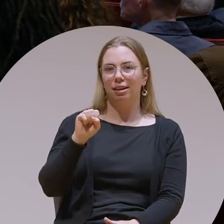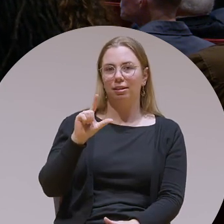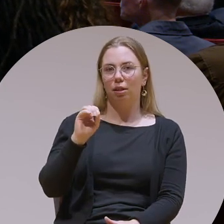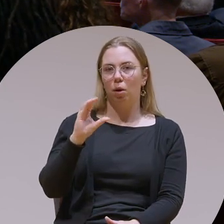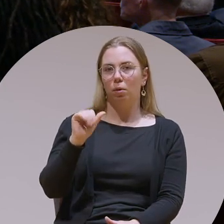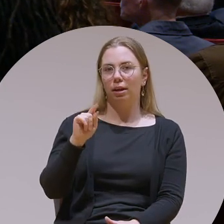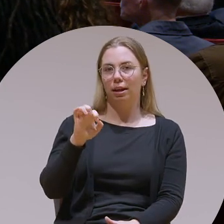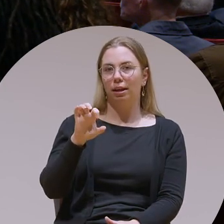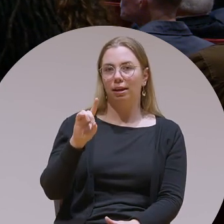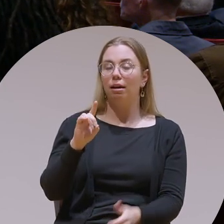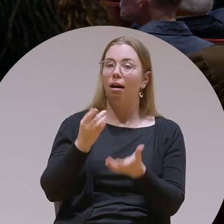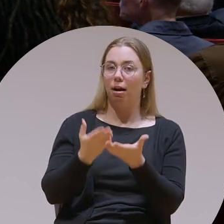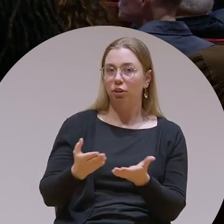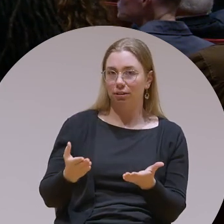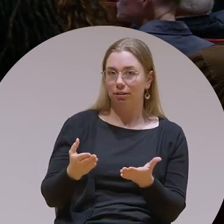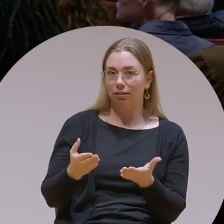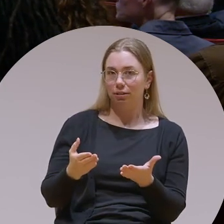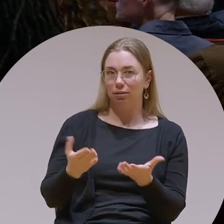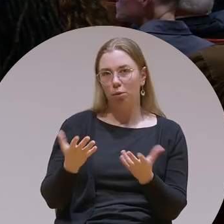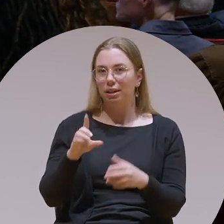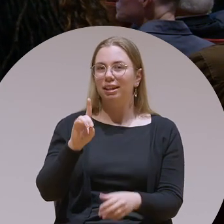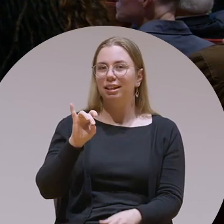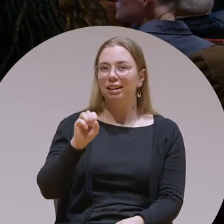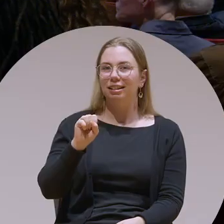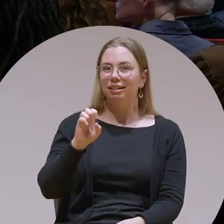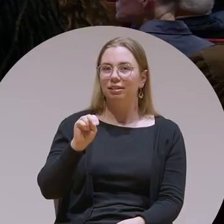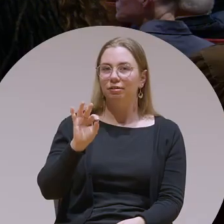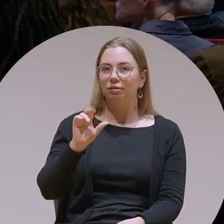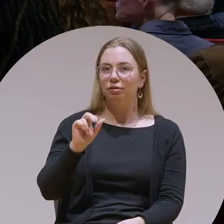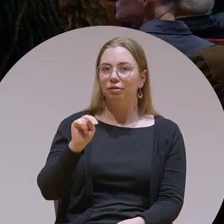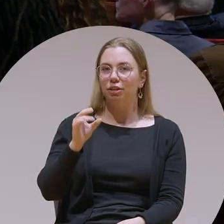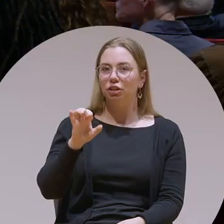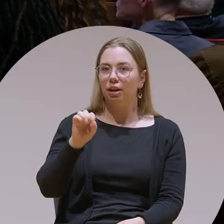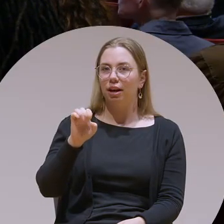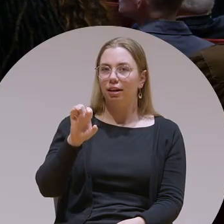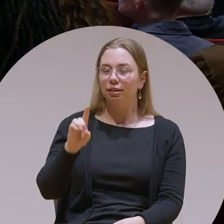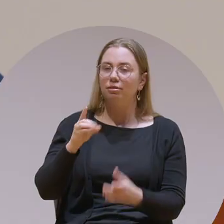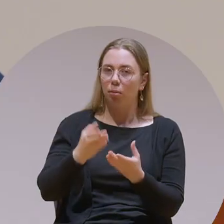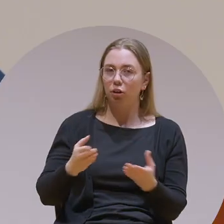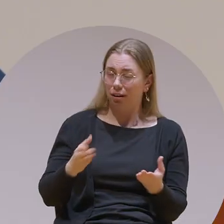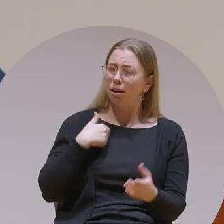objects. Is that not standard practice outside of New York State or in other museums?